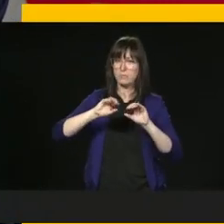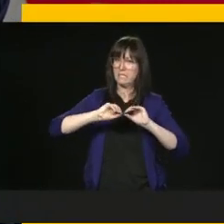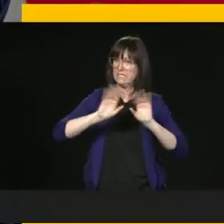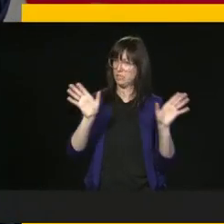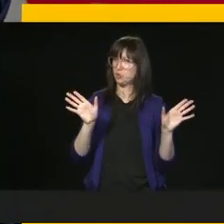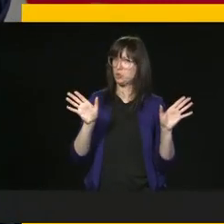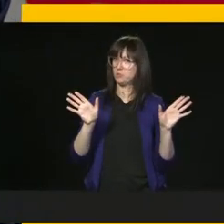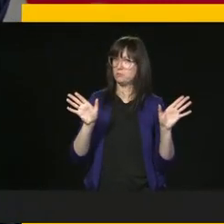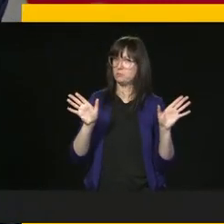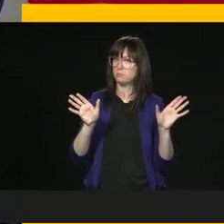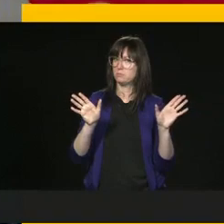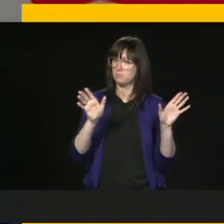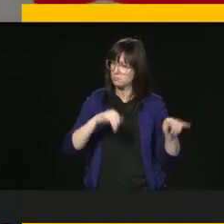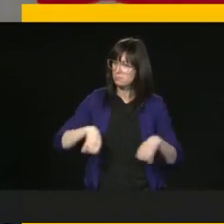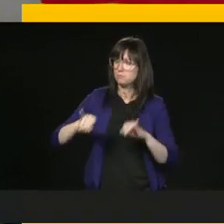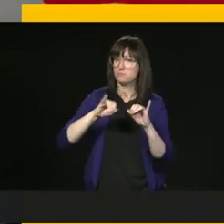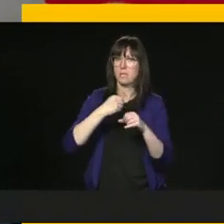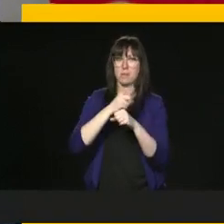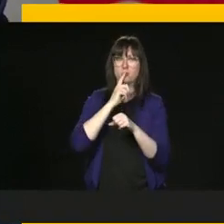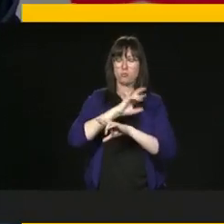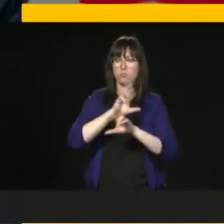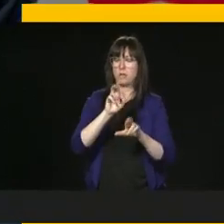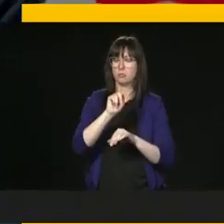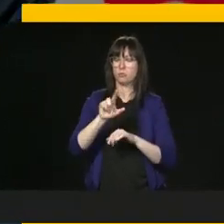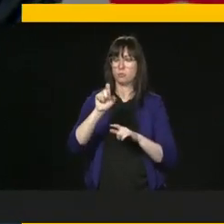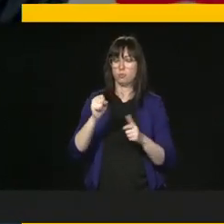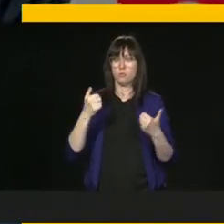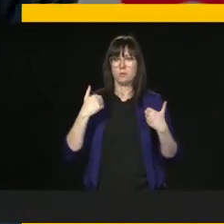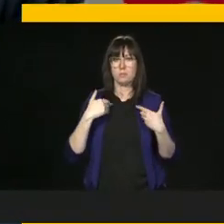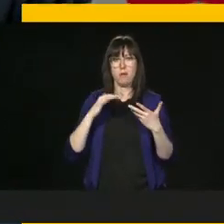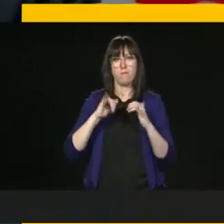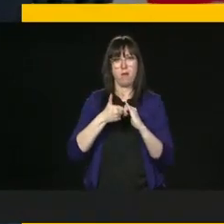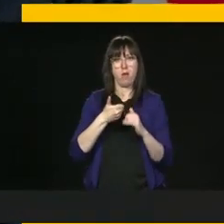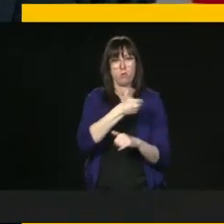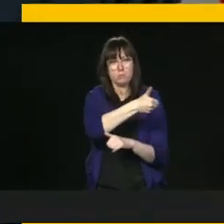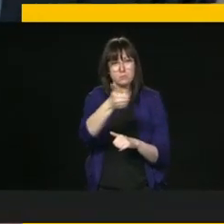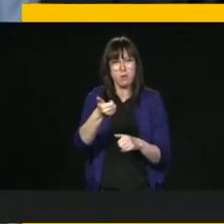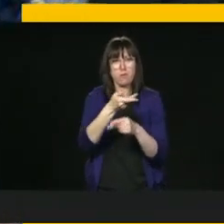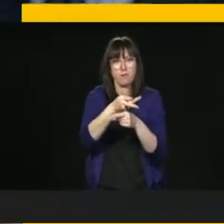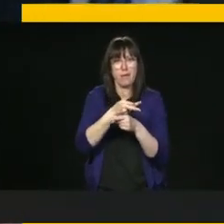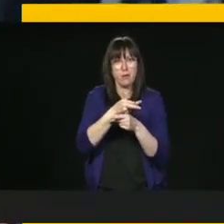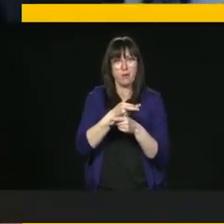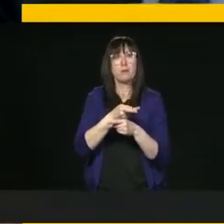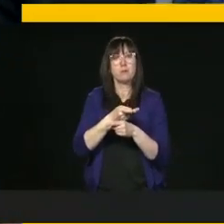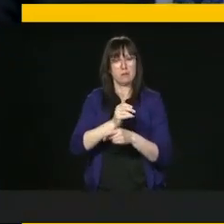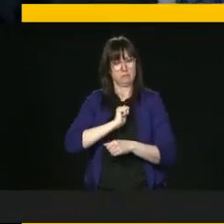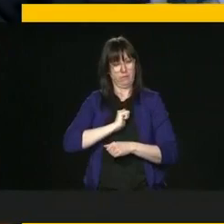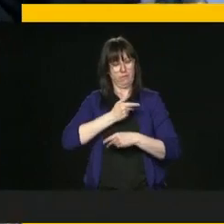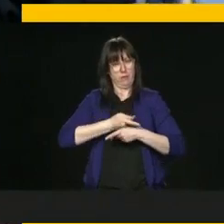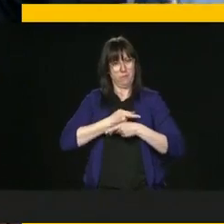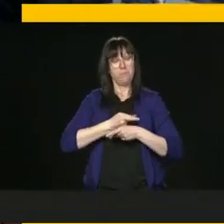tools necessary to take care of ourselves and of all Canadians. Thank you, Jean-Yves.